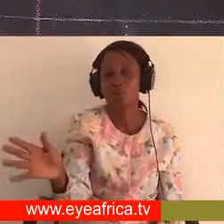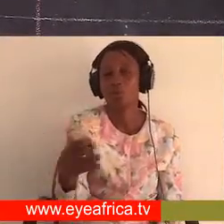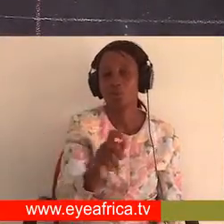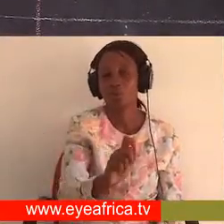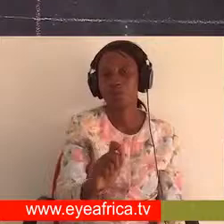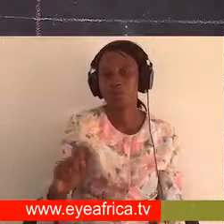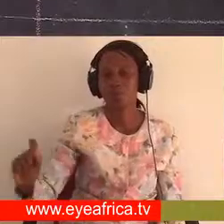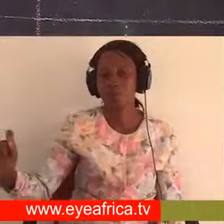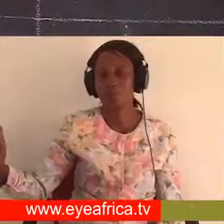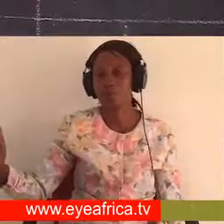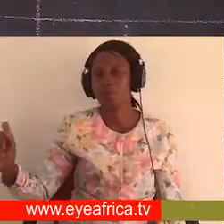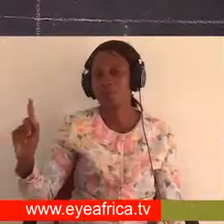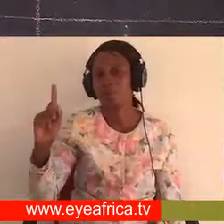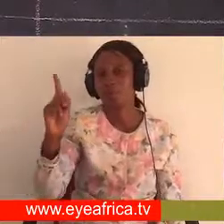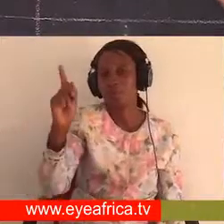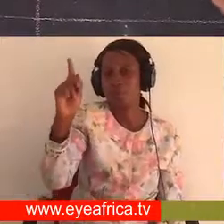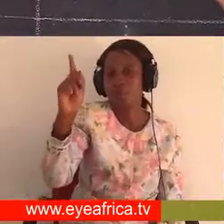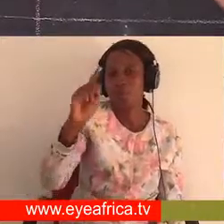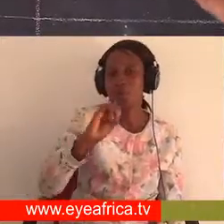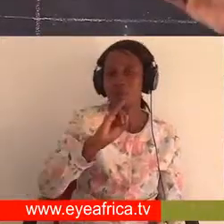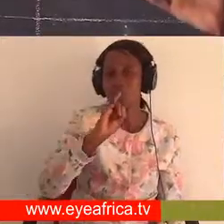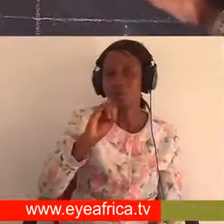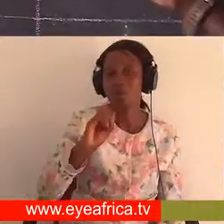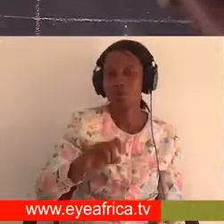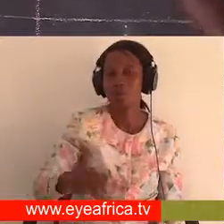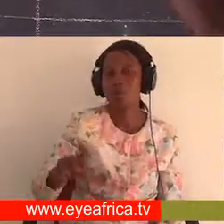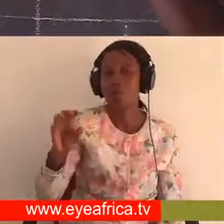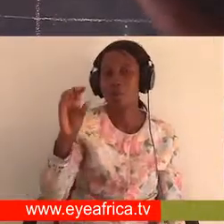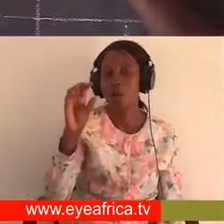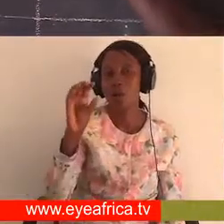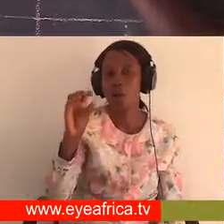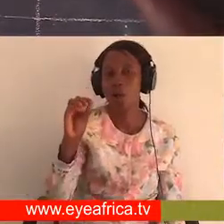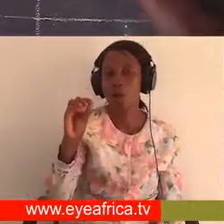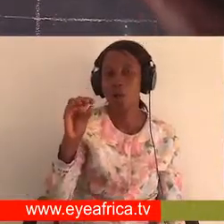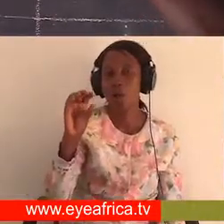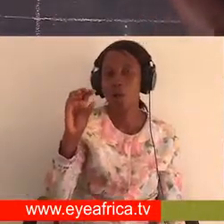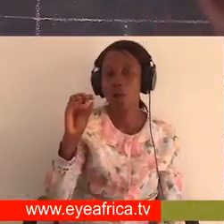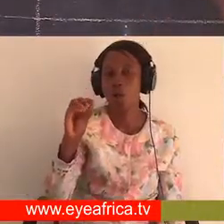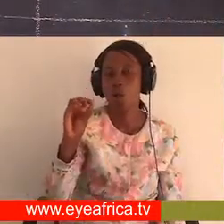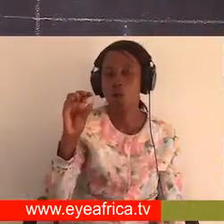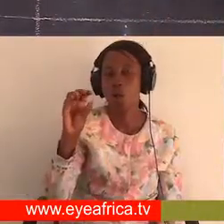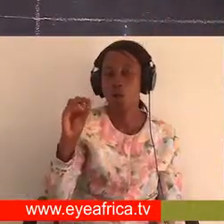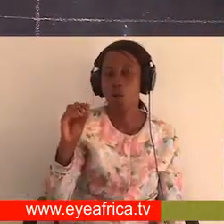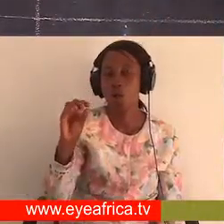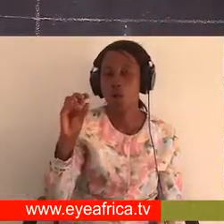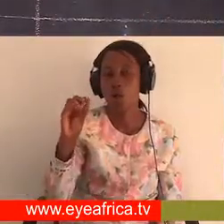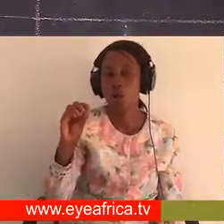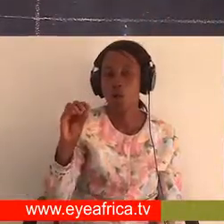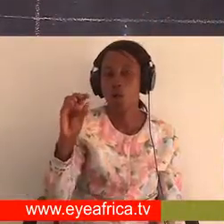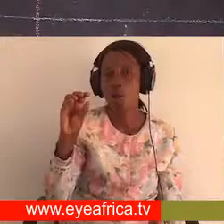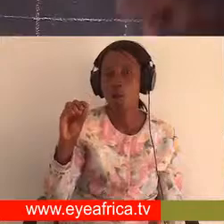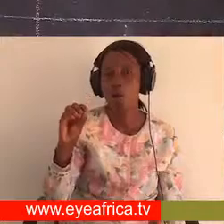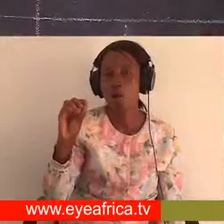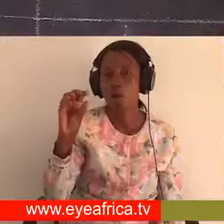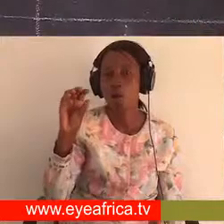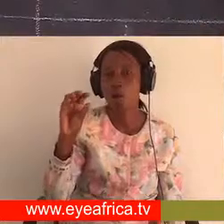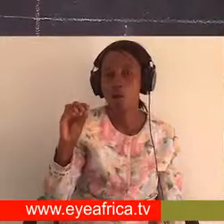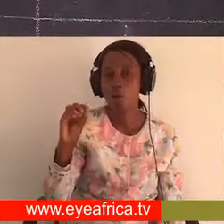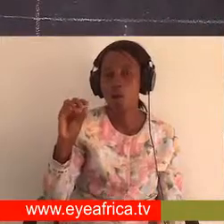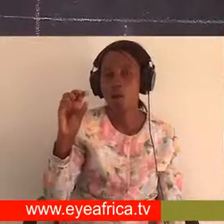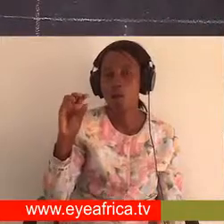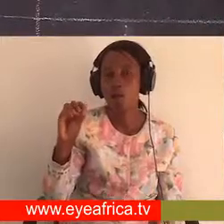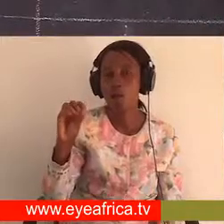Okay? What is the sound? The sound is O. This one, O. This